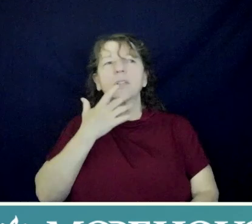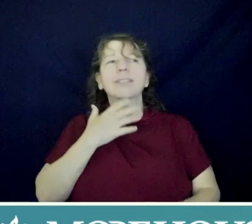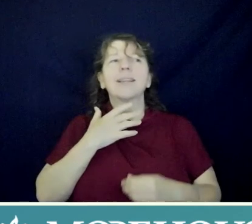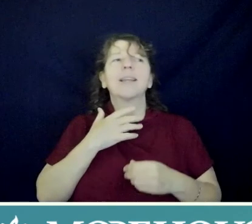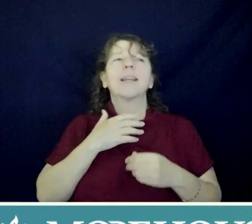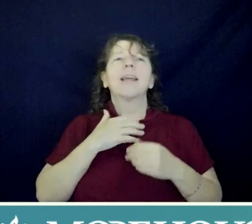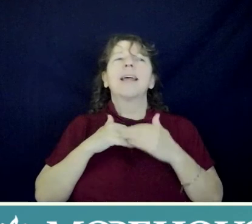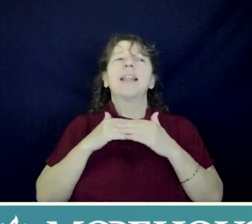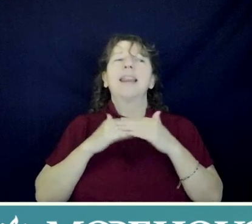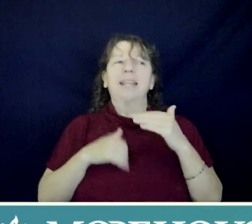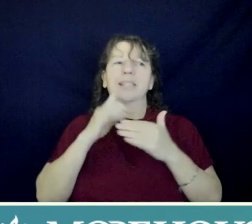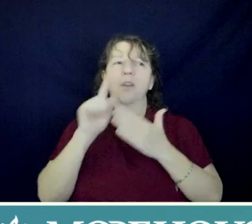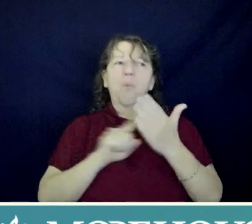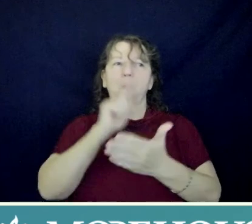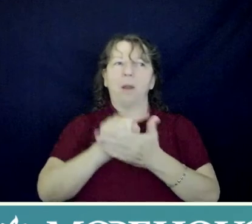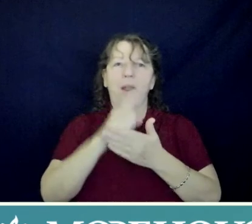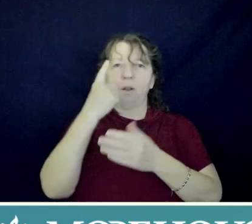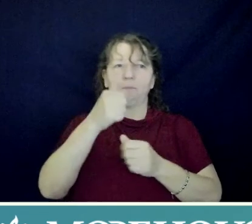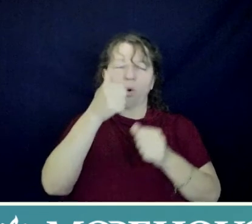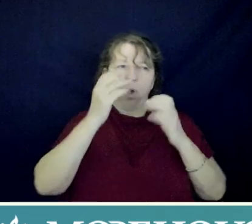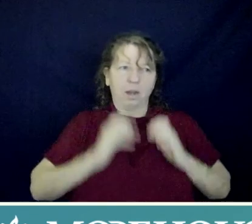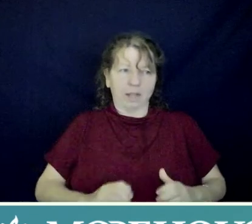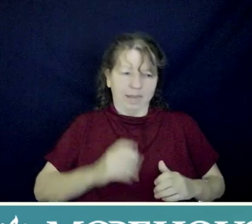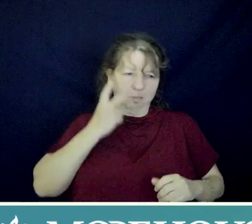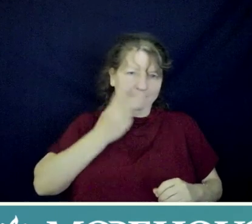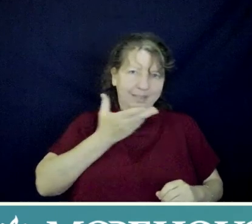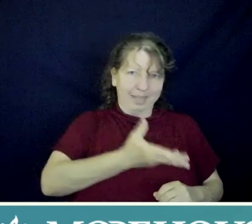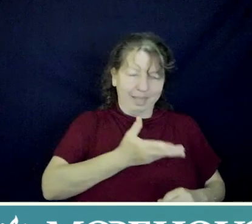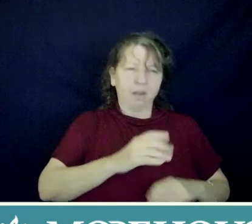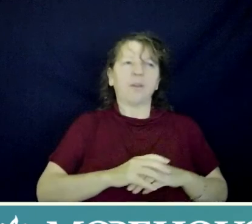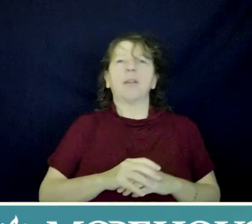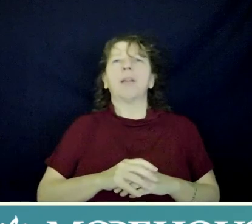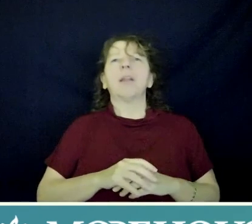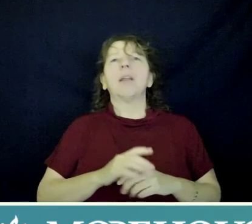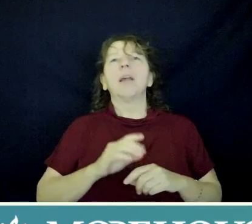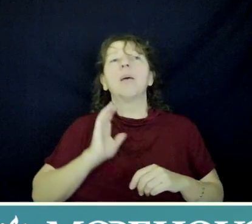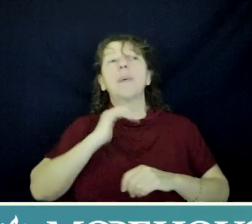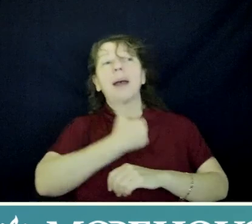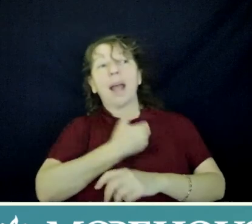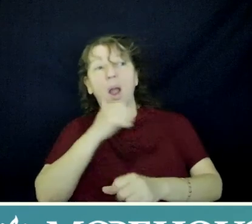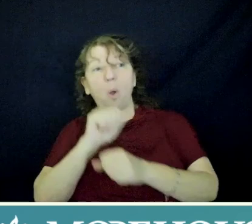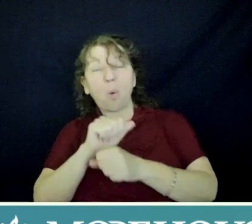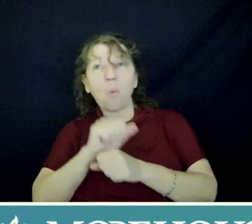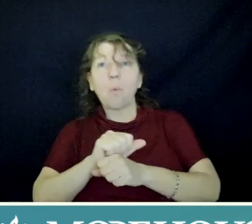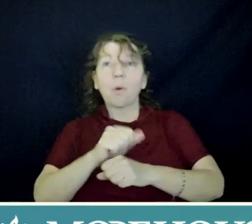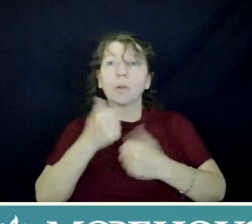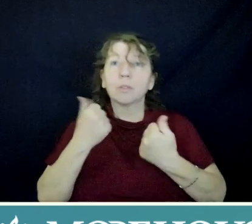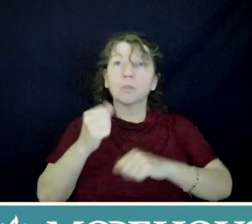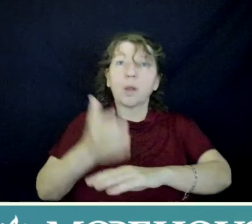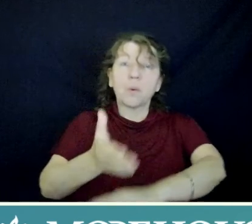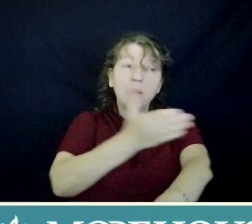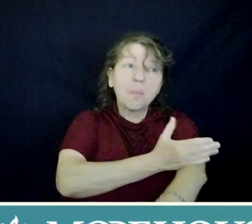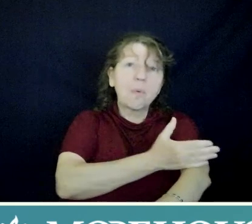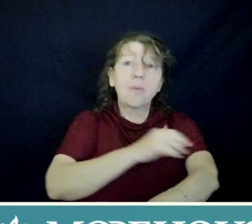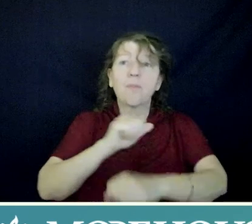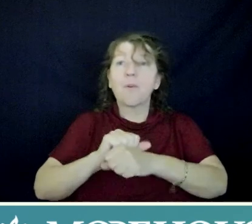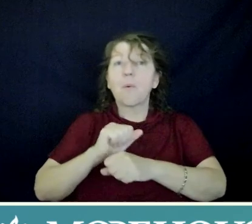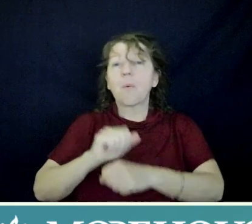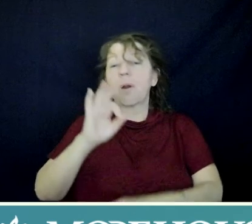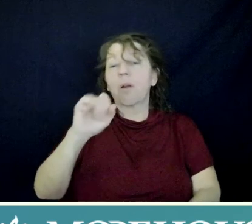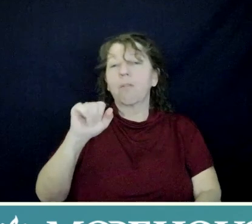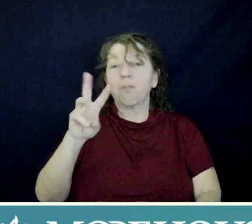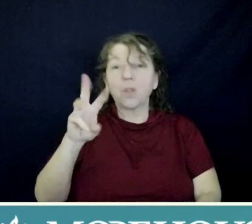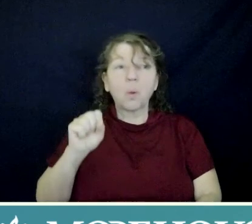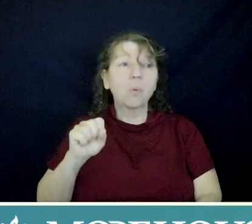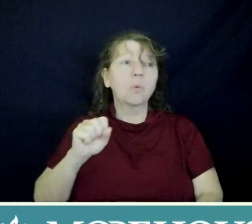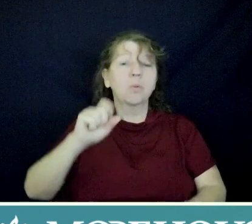be seen at the clinic. But through our work in terms of improving our workflows at the facilities,